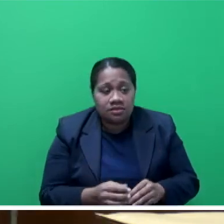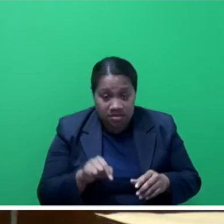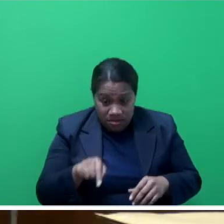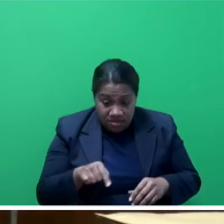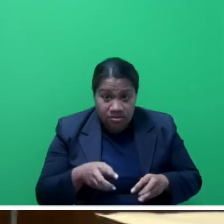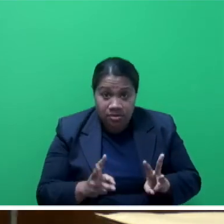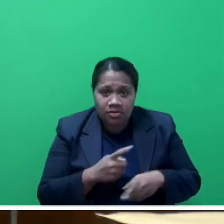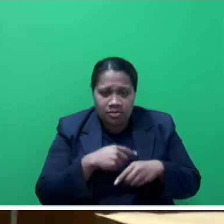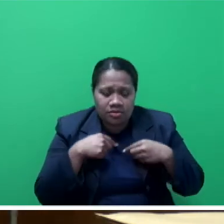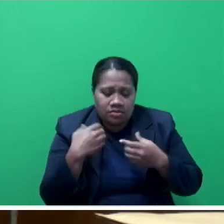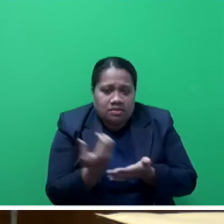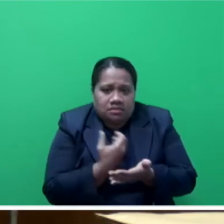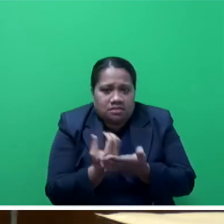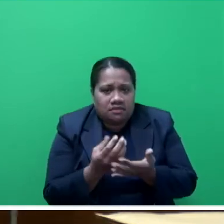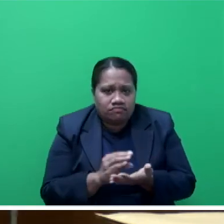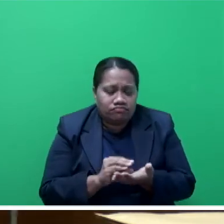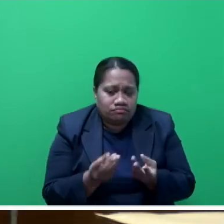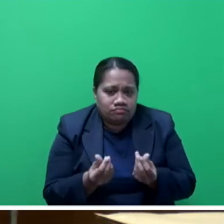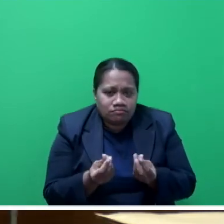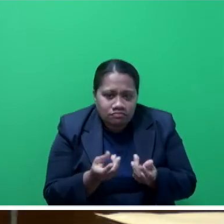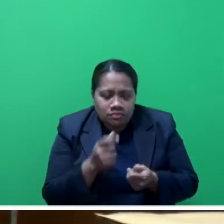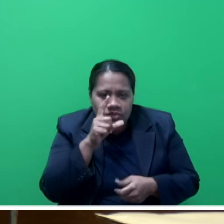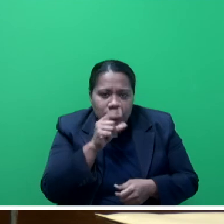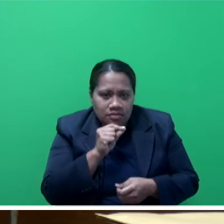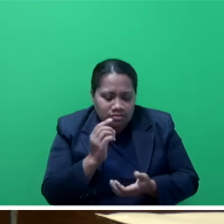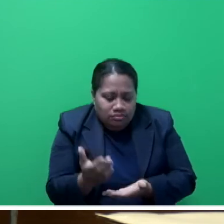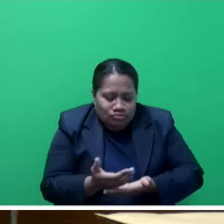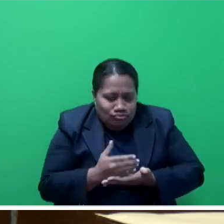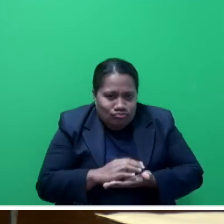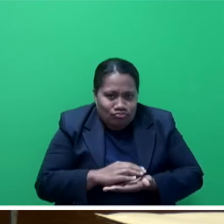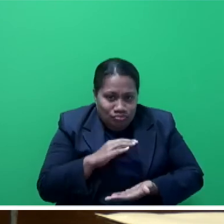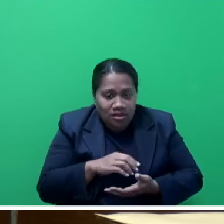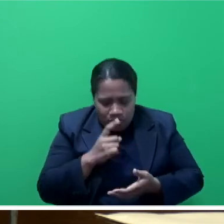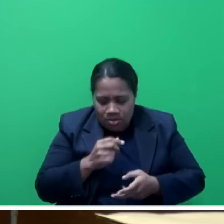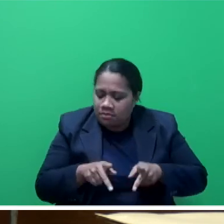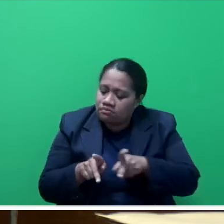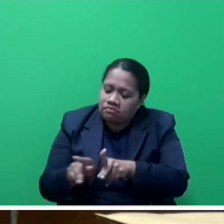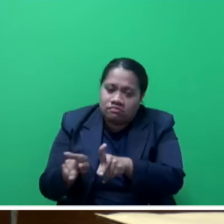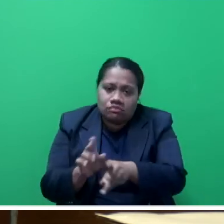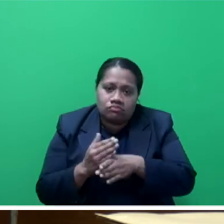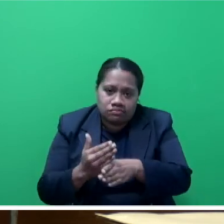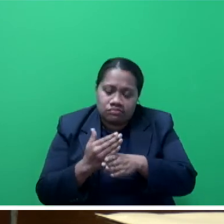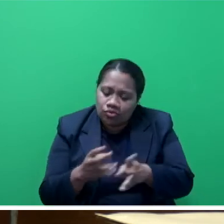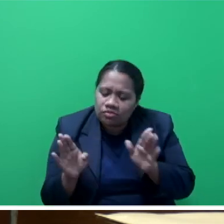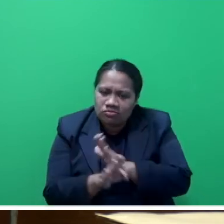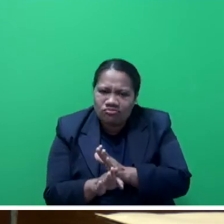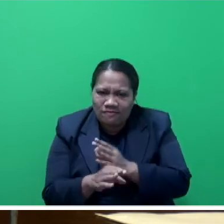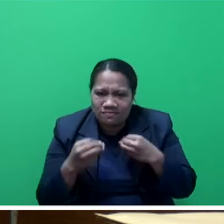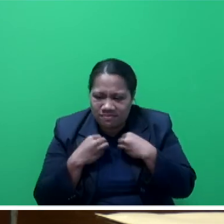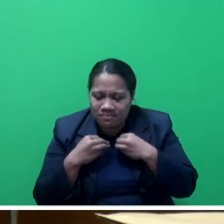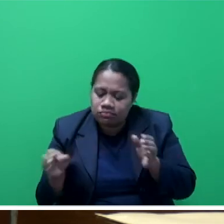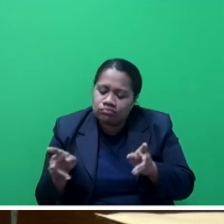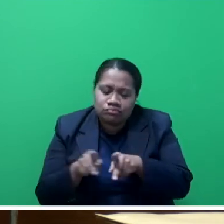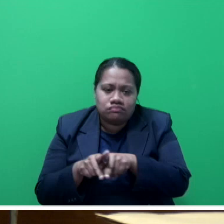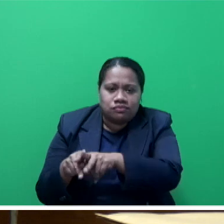save substantial amount of money that state otherwise could incur, and we are able to work in partnership with the private sector and assist